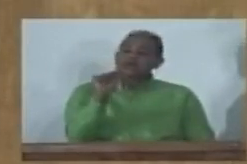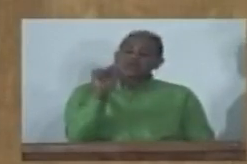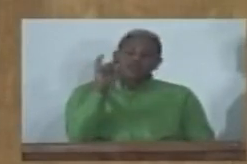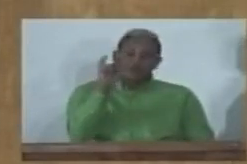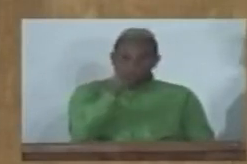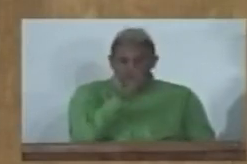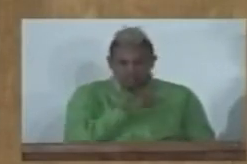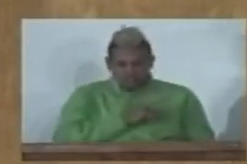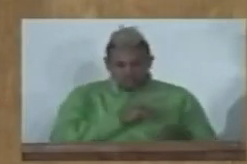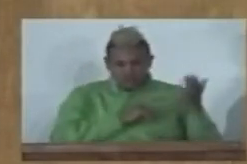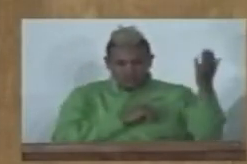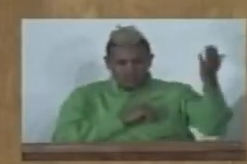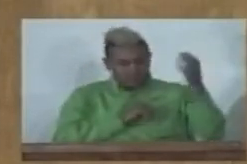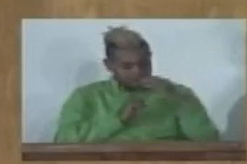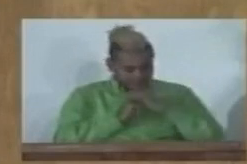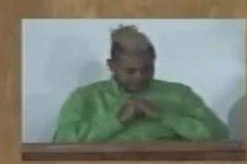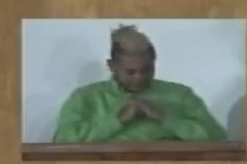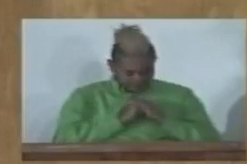Airport.